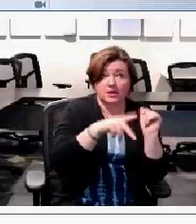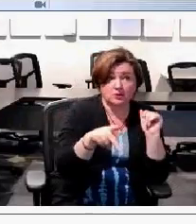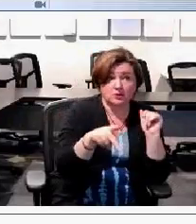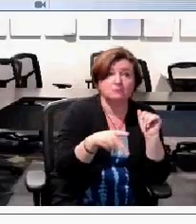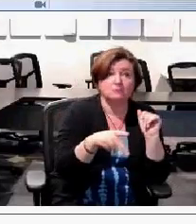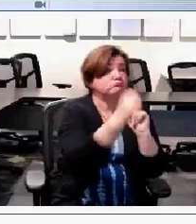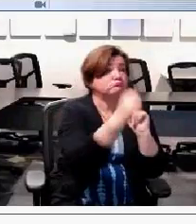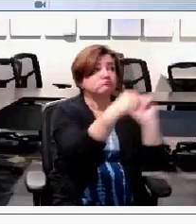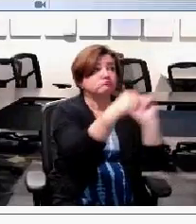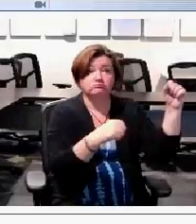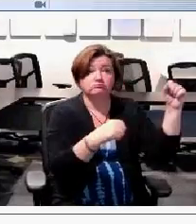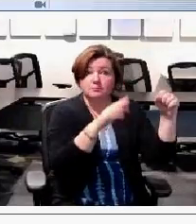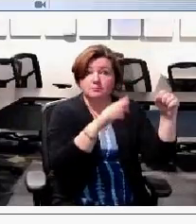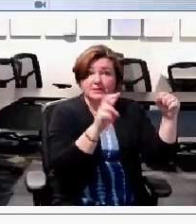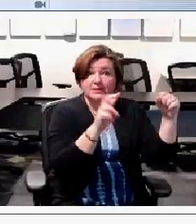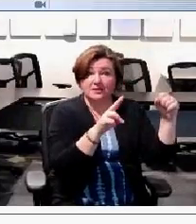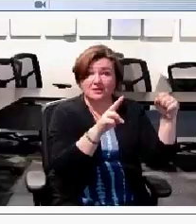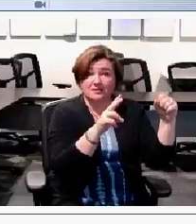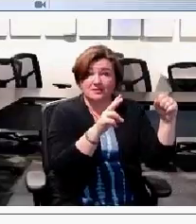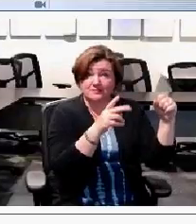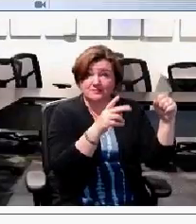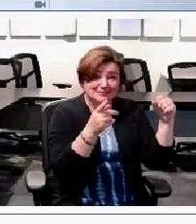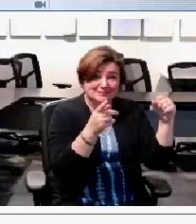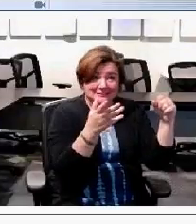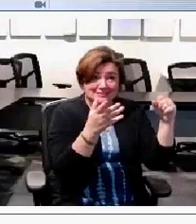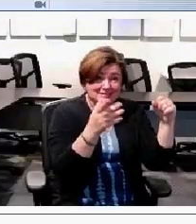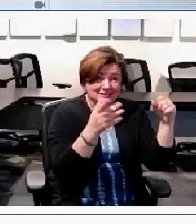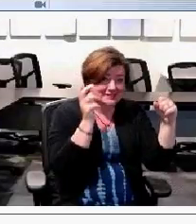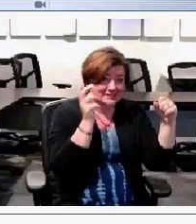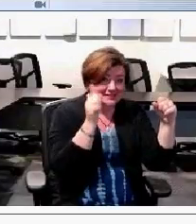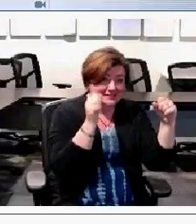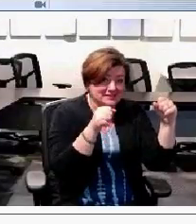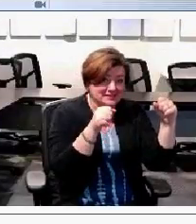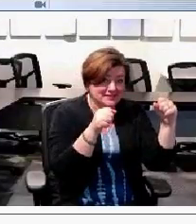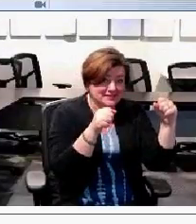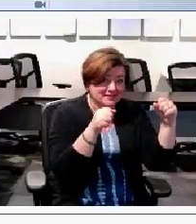Yeah. That I'm going to assume maybe, yes.